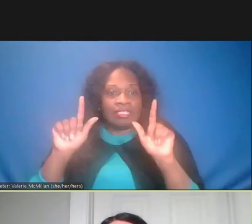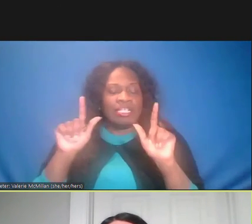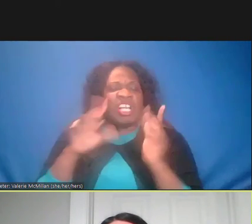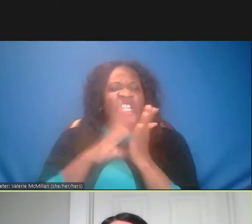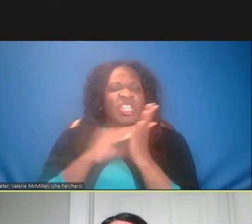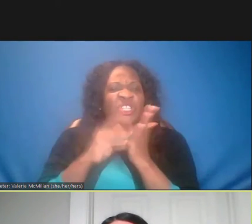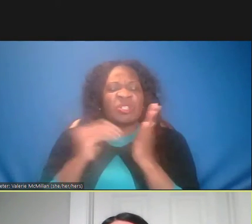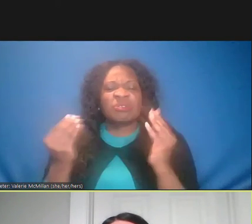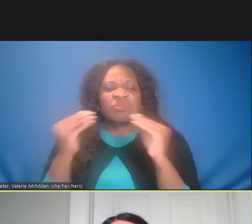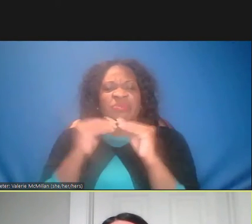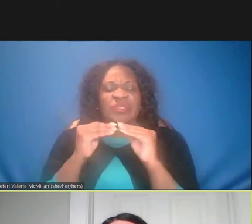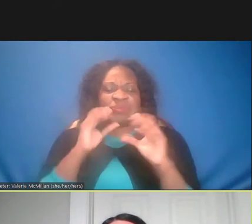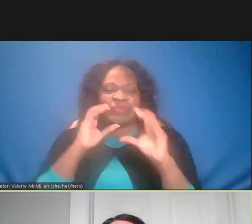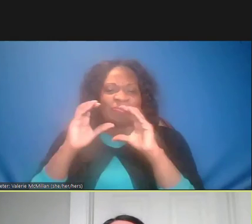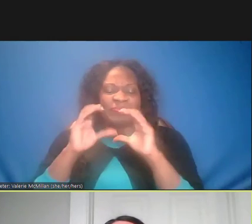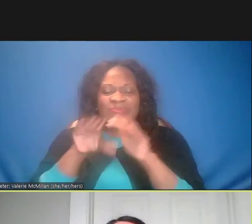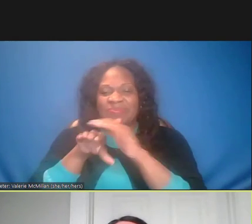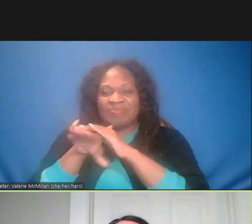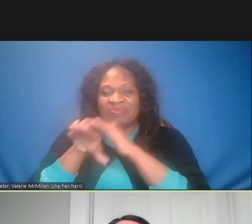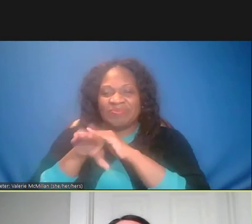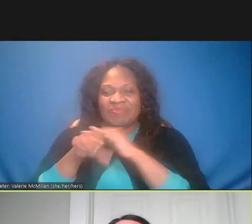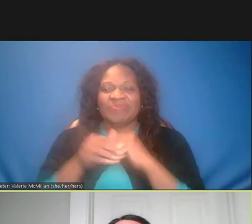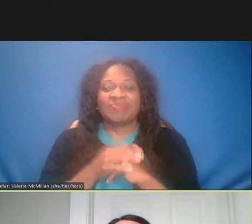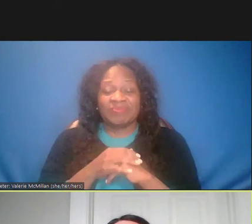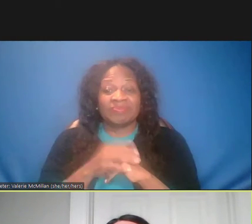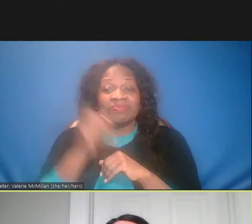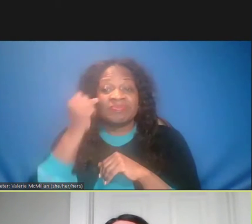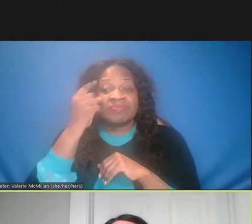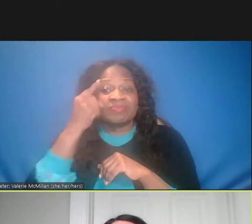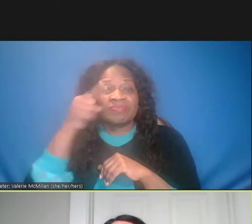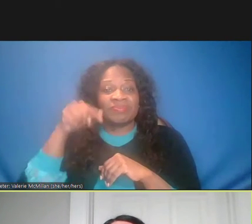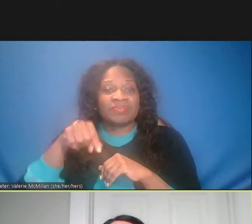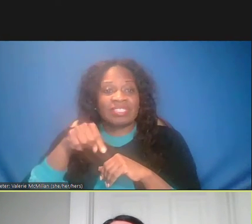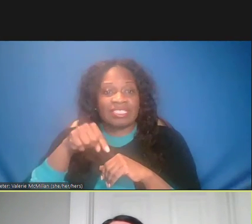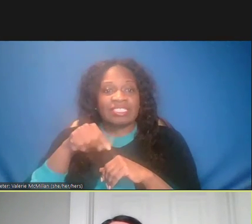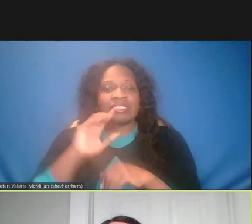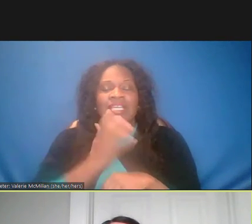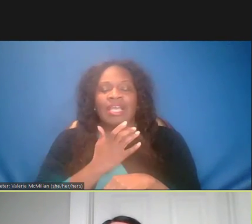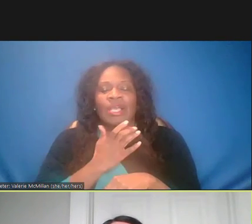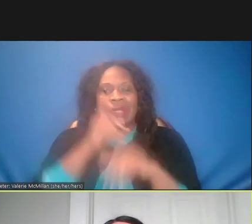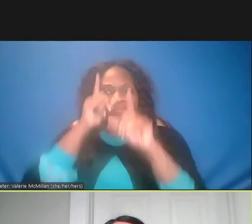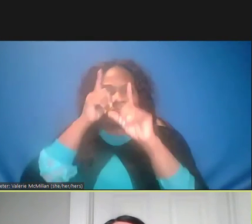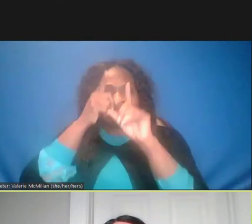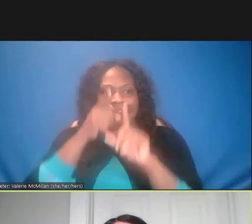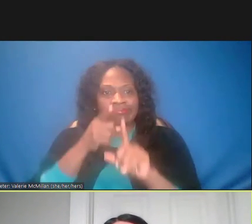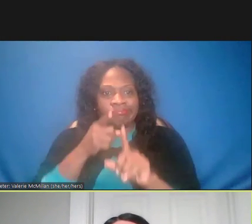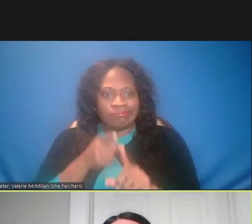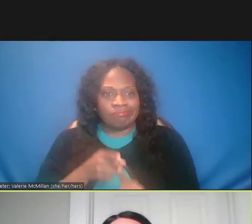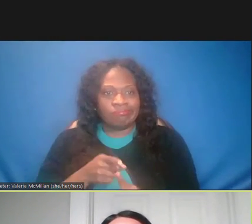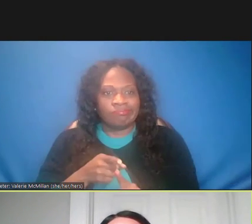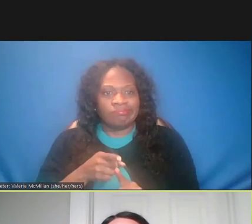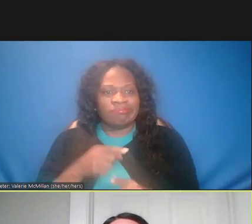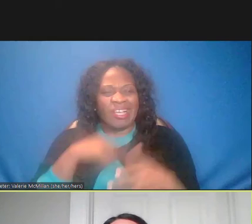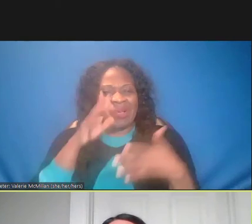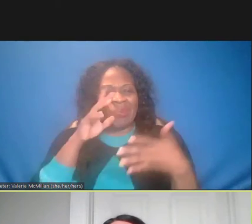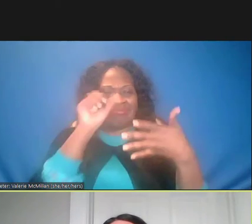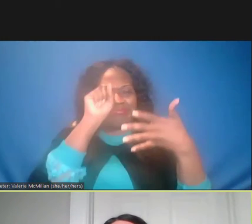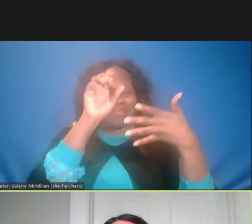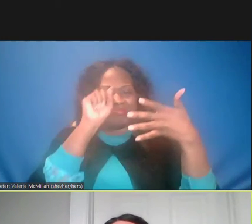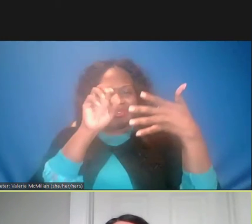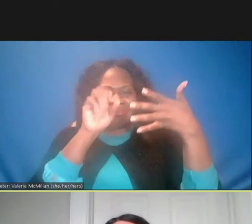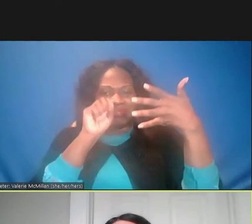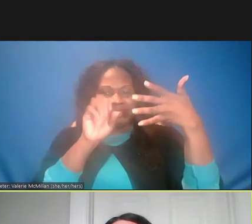little bit more about communication access. So these are our objectives today, and I'm going to read these over for